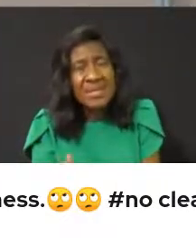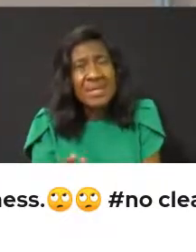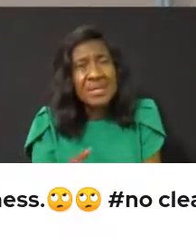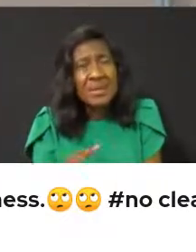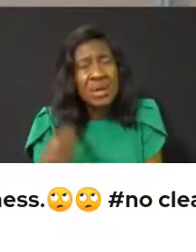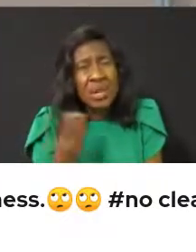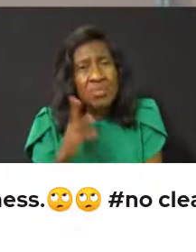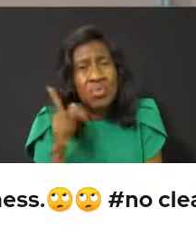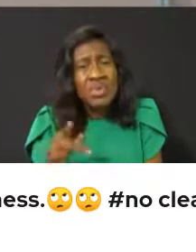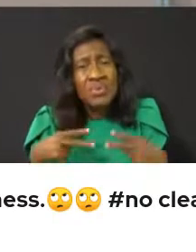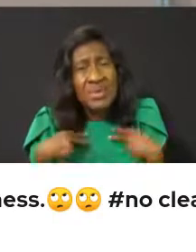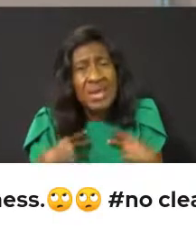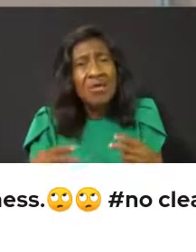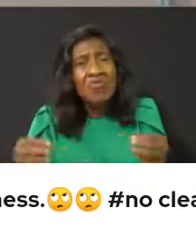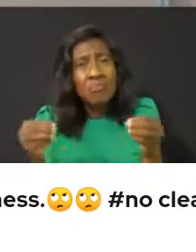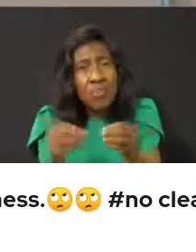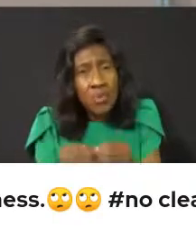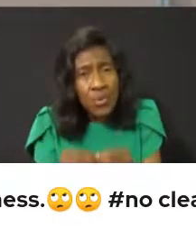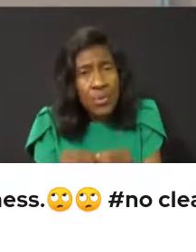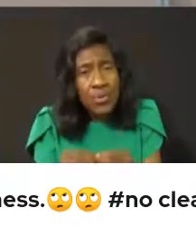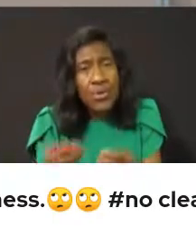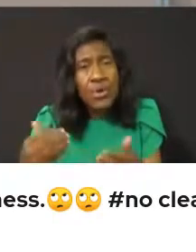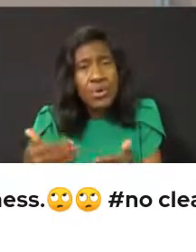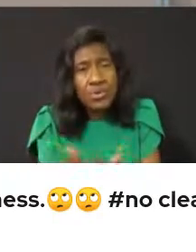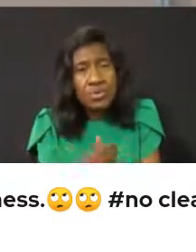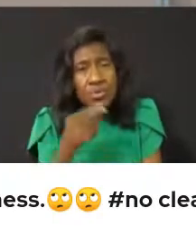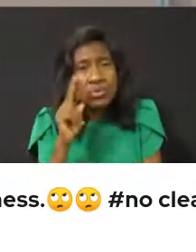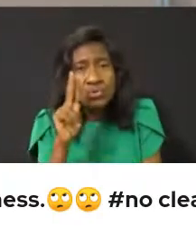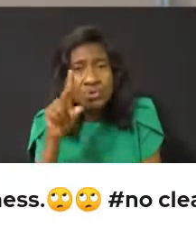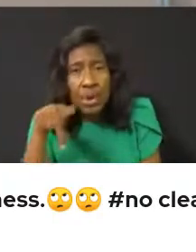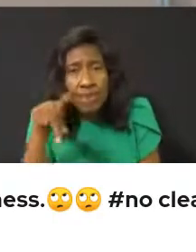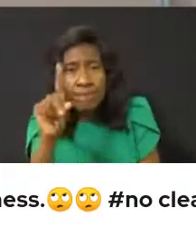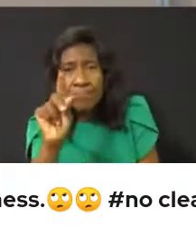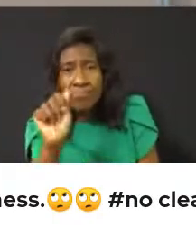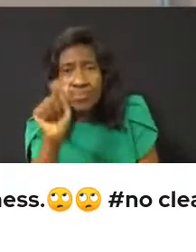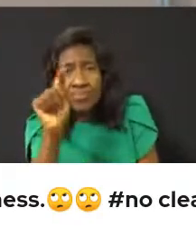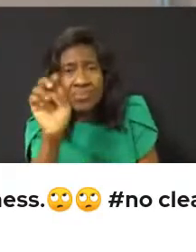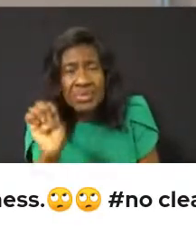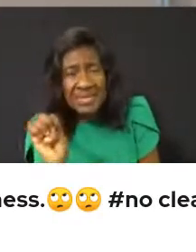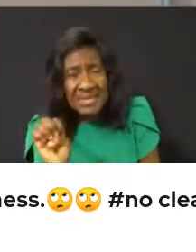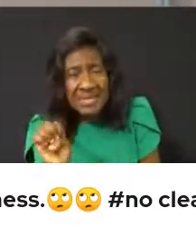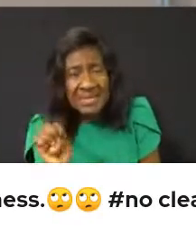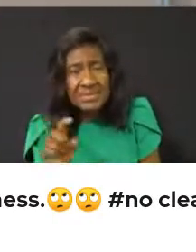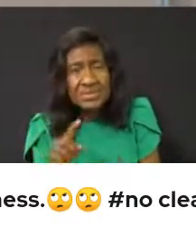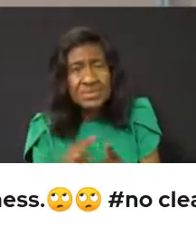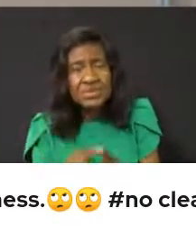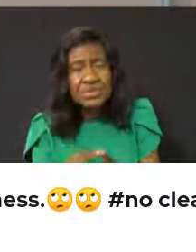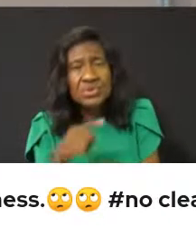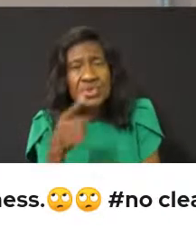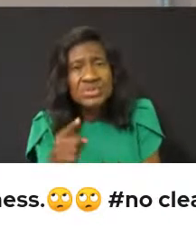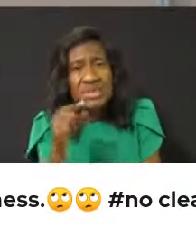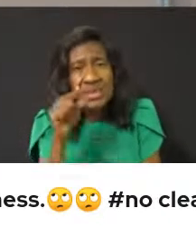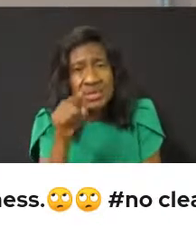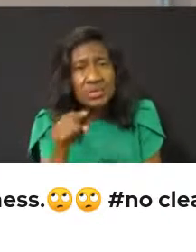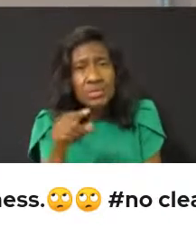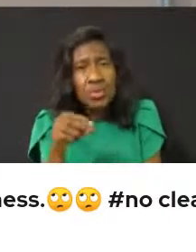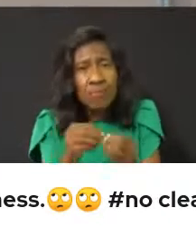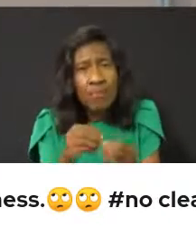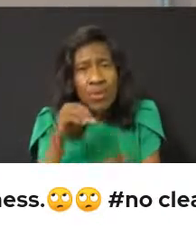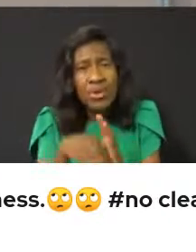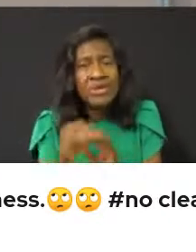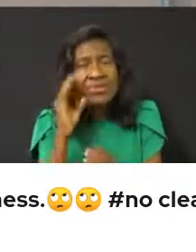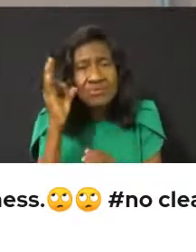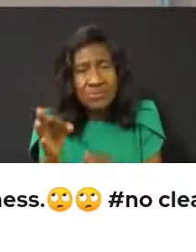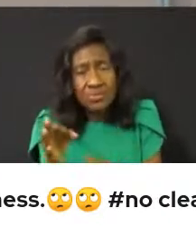further press conferences, so the industry can be clear about that. But I'm happy to say that CETA is right in the midst of these discussions,